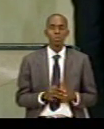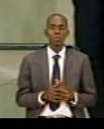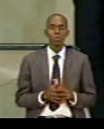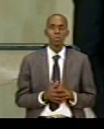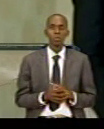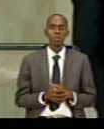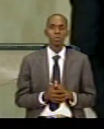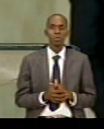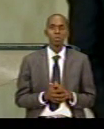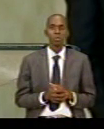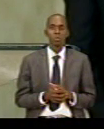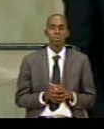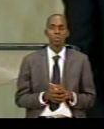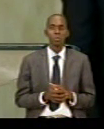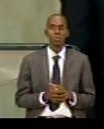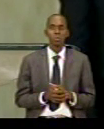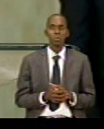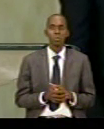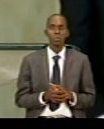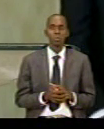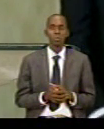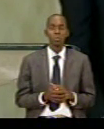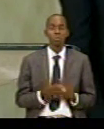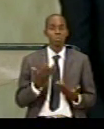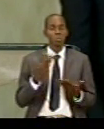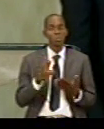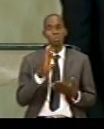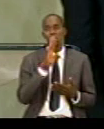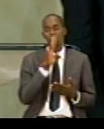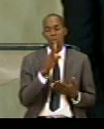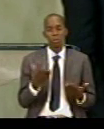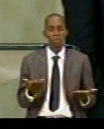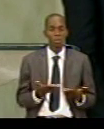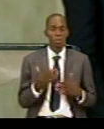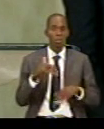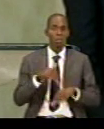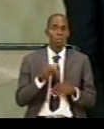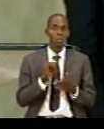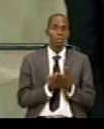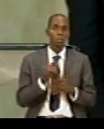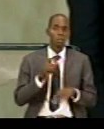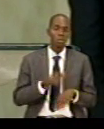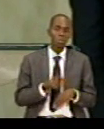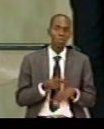Whether you be here at that time or you have